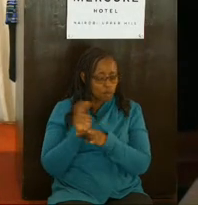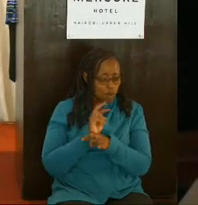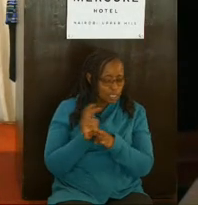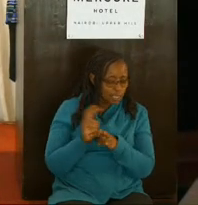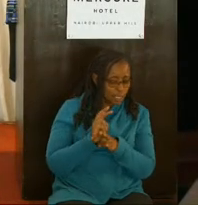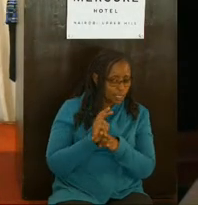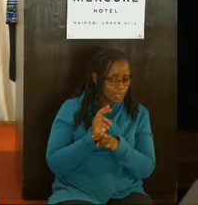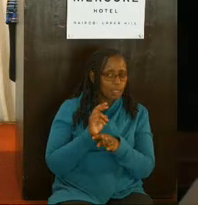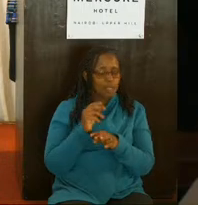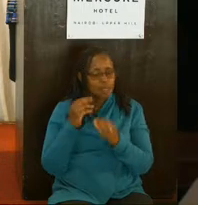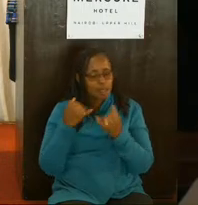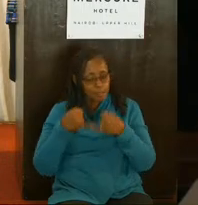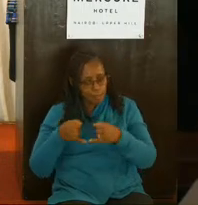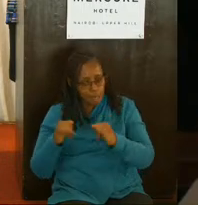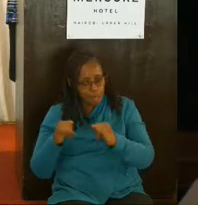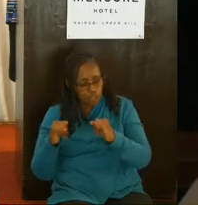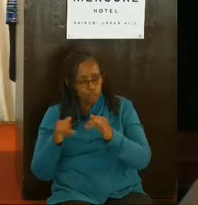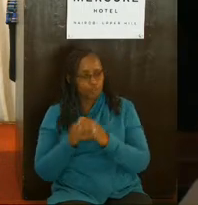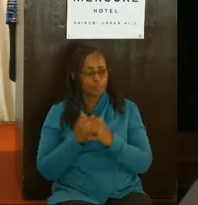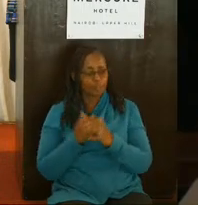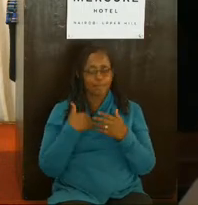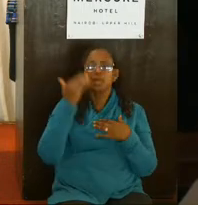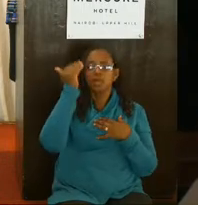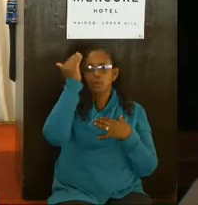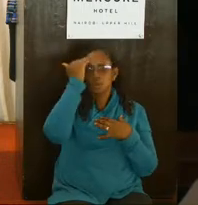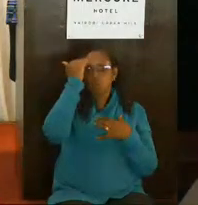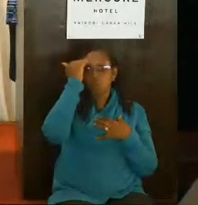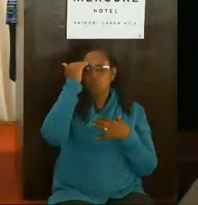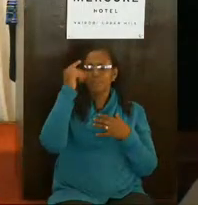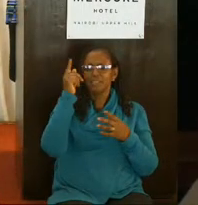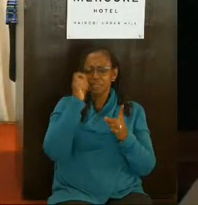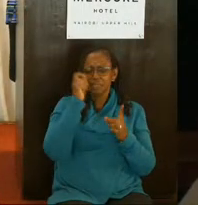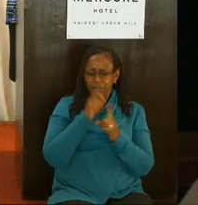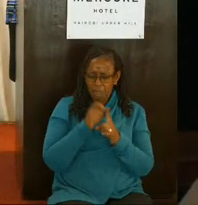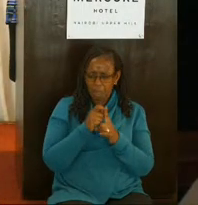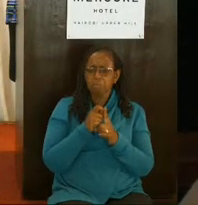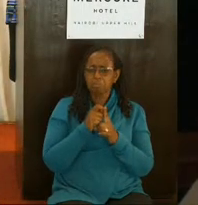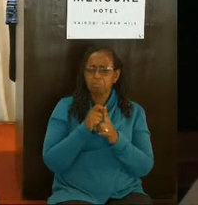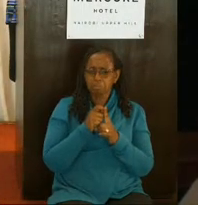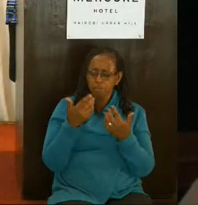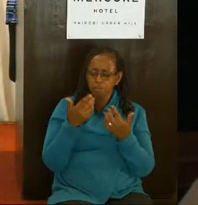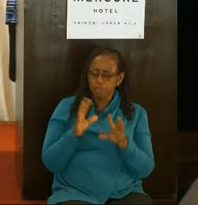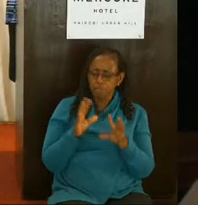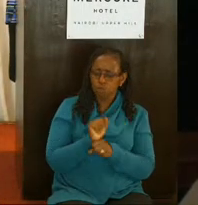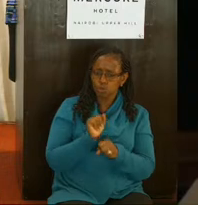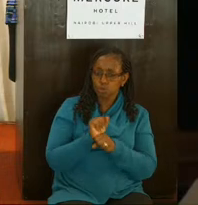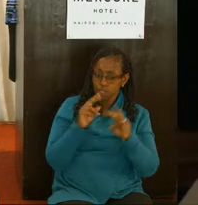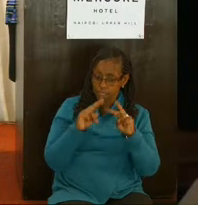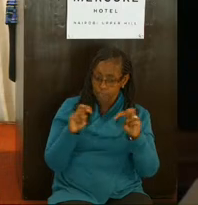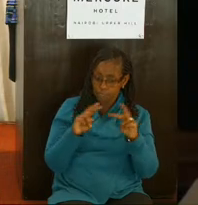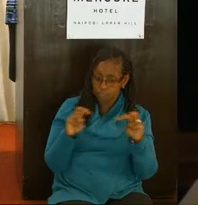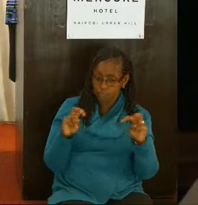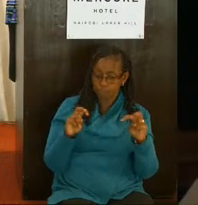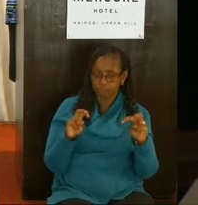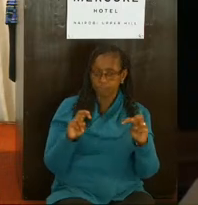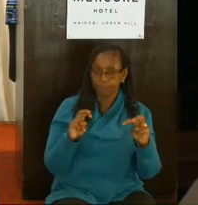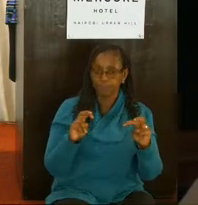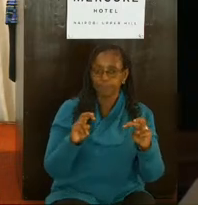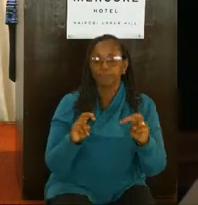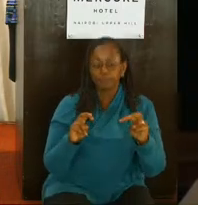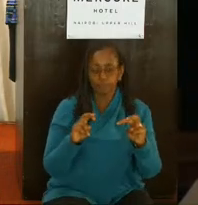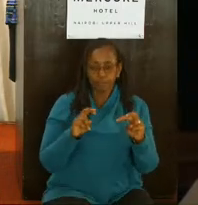implementation and I know specifically that there was a time you also did some research on the